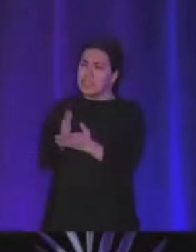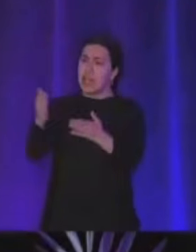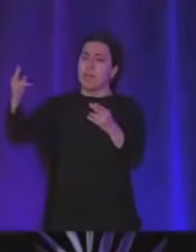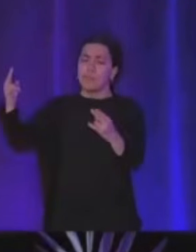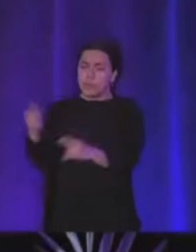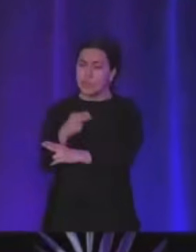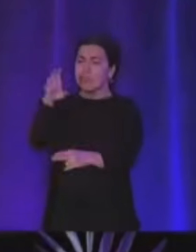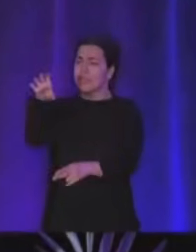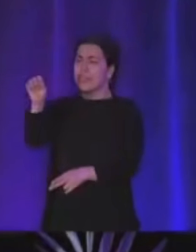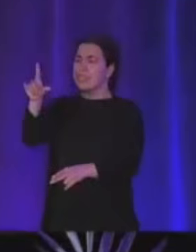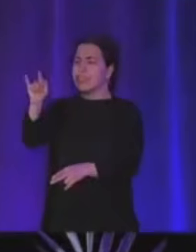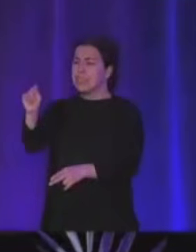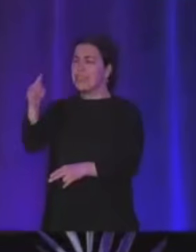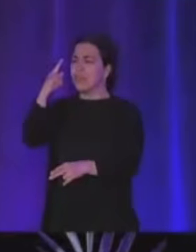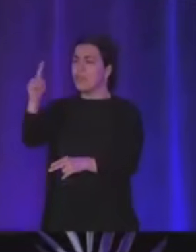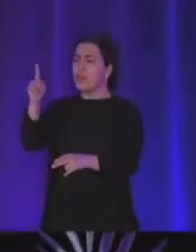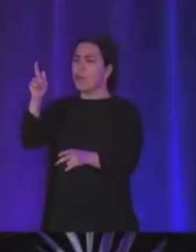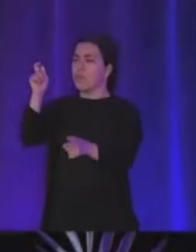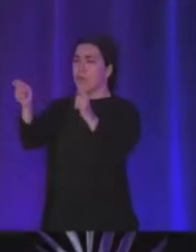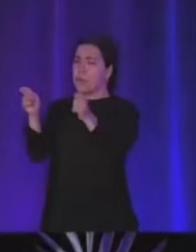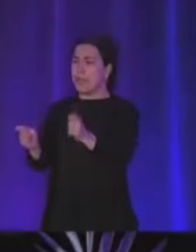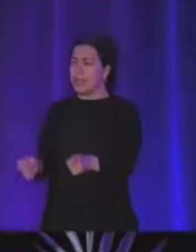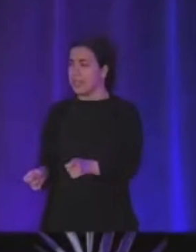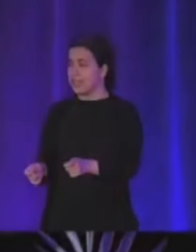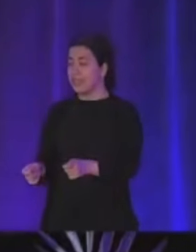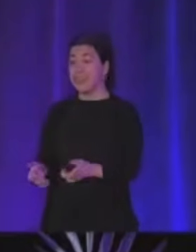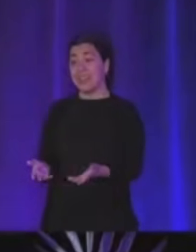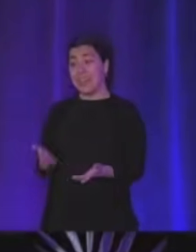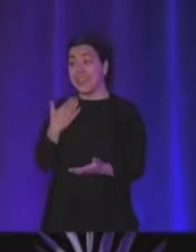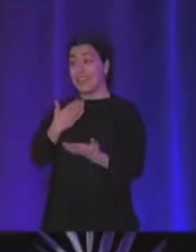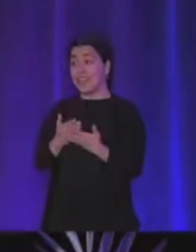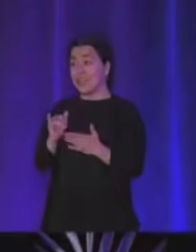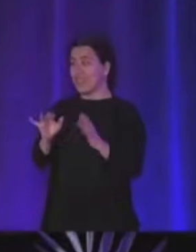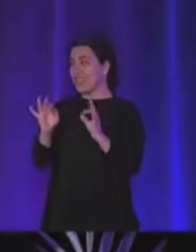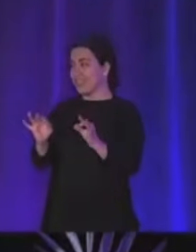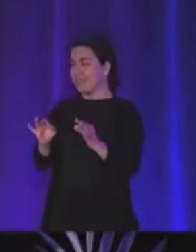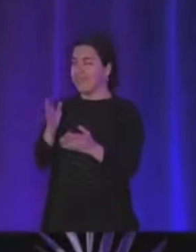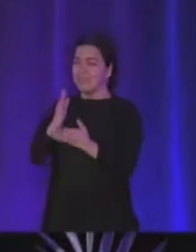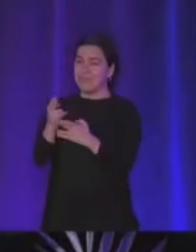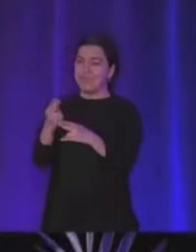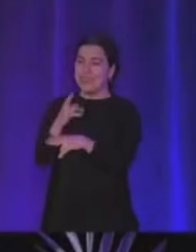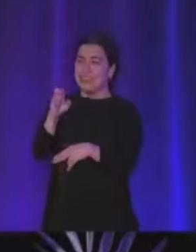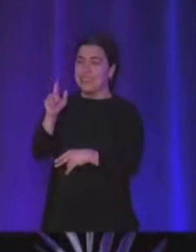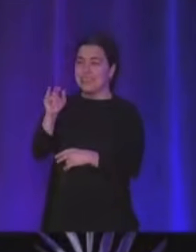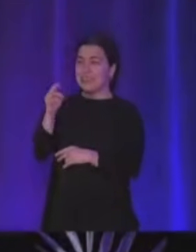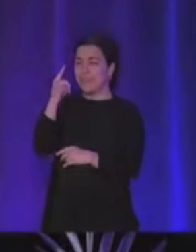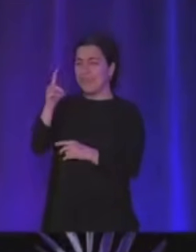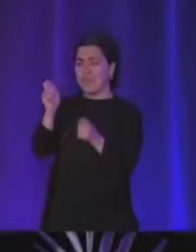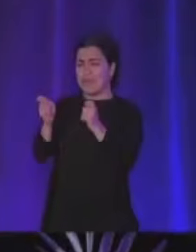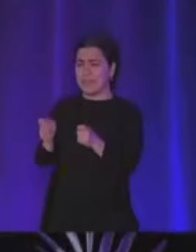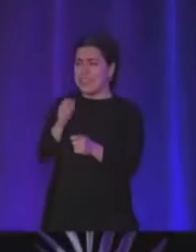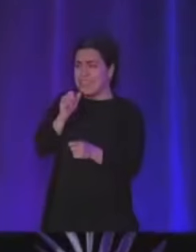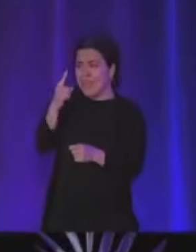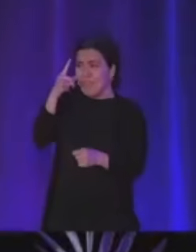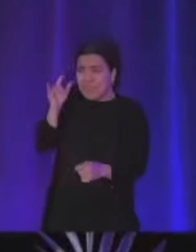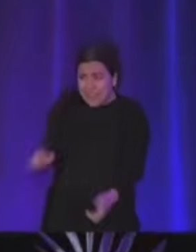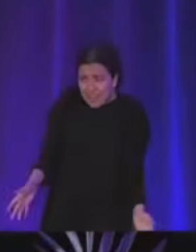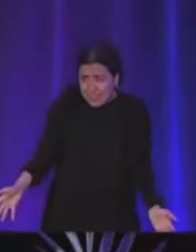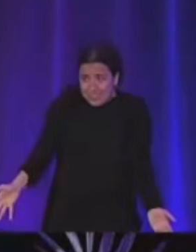using ESLint for formatting. Thank you. That was good. Stop using ESLint for formatting. That's not what it's